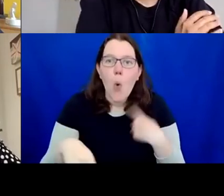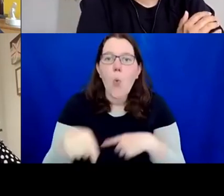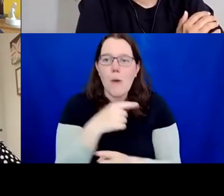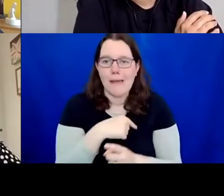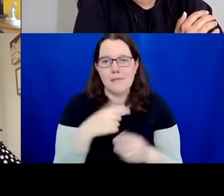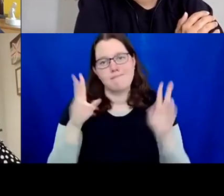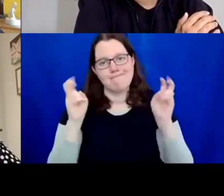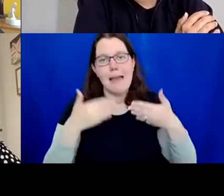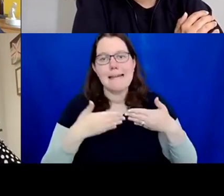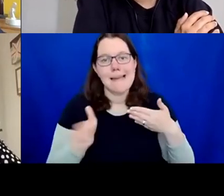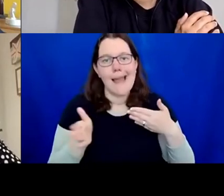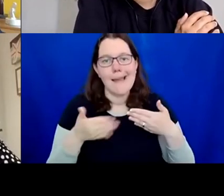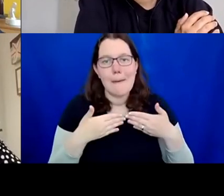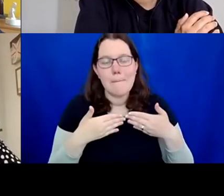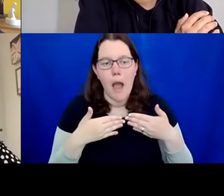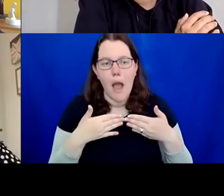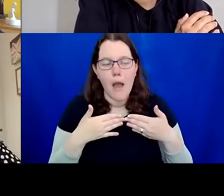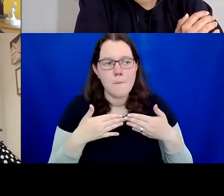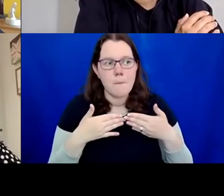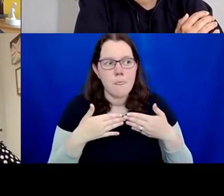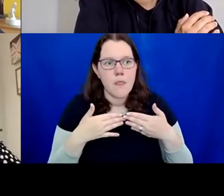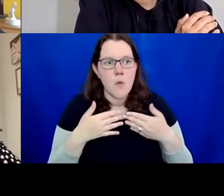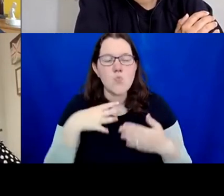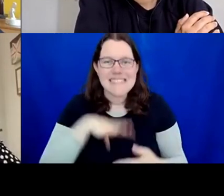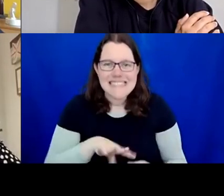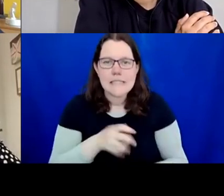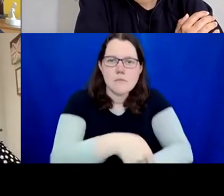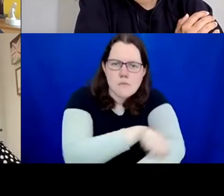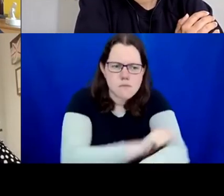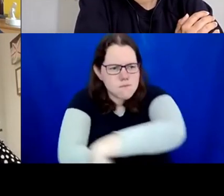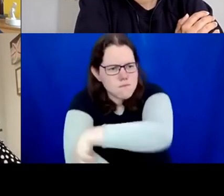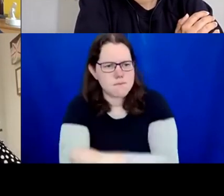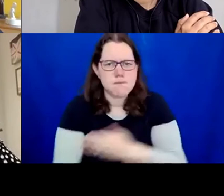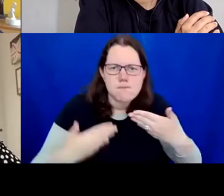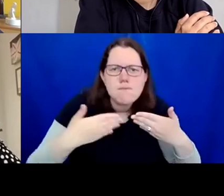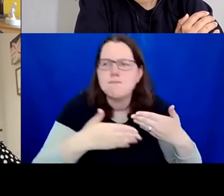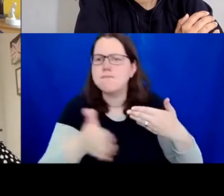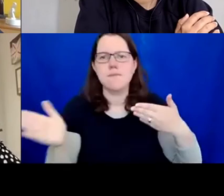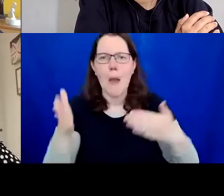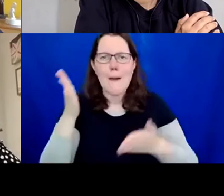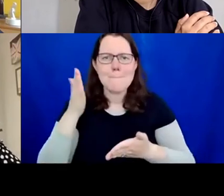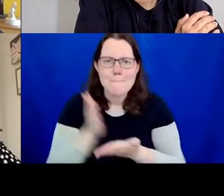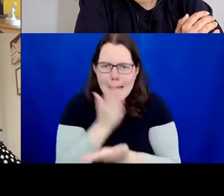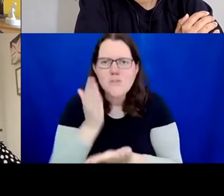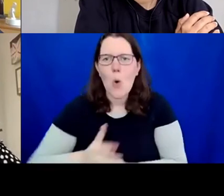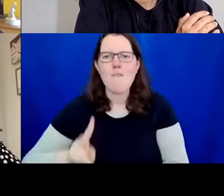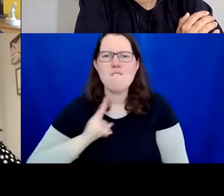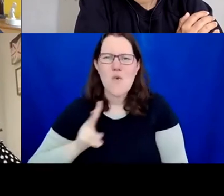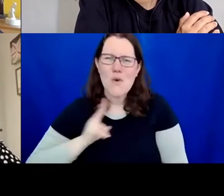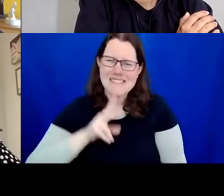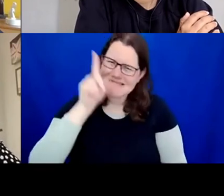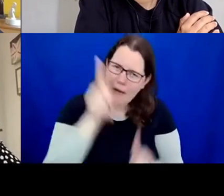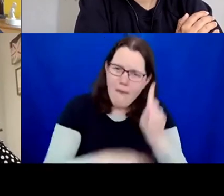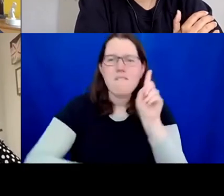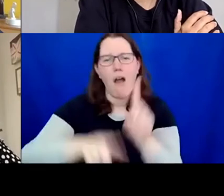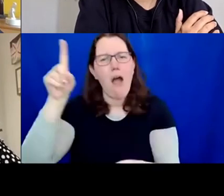effort to include more diverse voices, those institutions will largely become